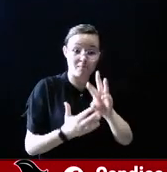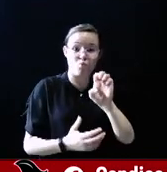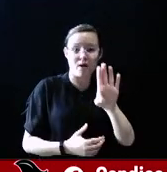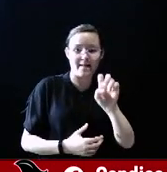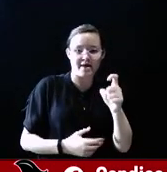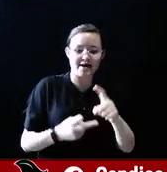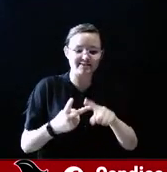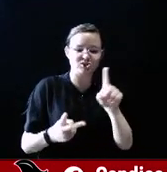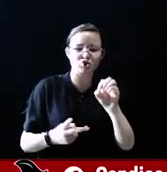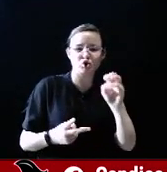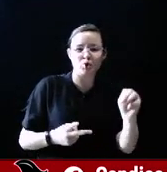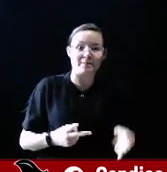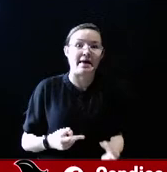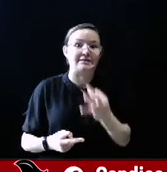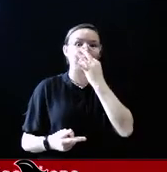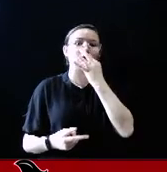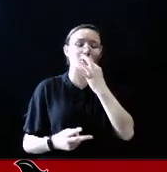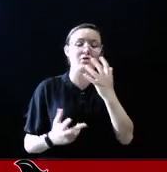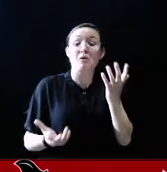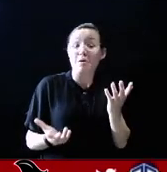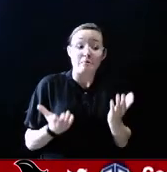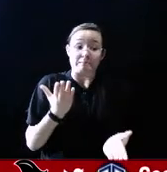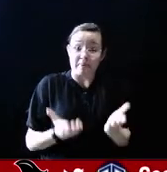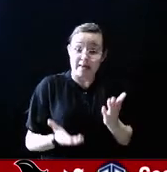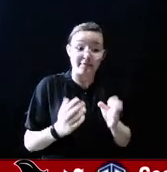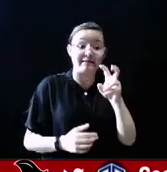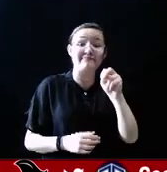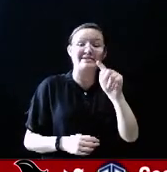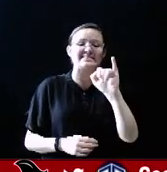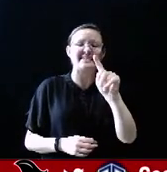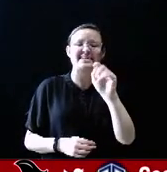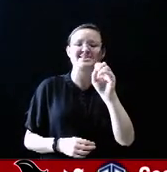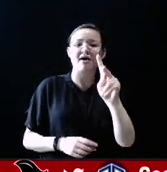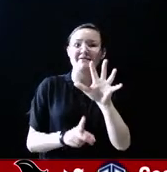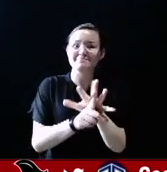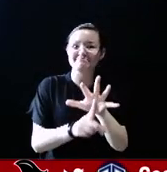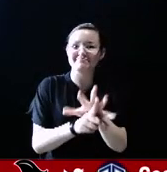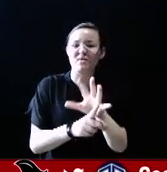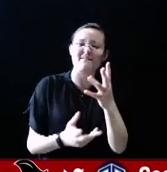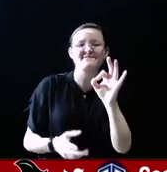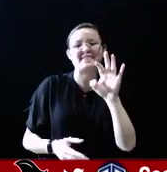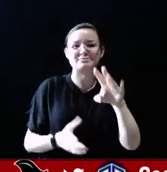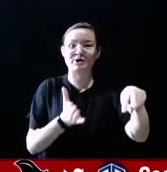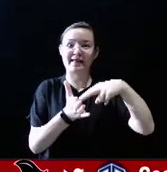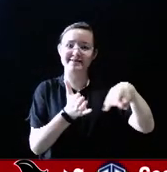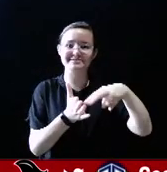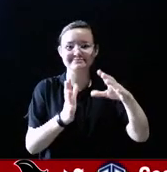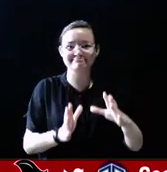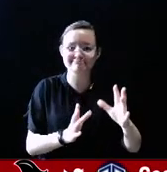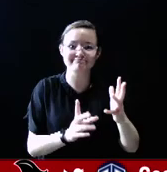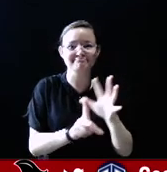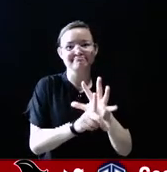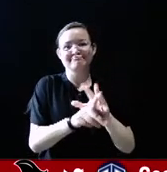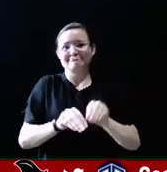or Zoom expert, or possibly even a TikTok or Facebook dancing sensation.